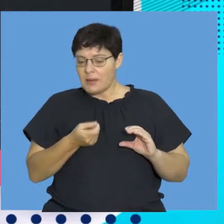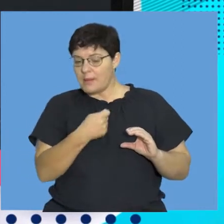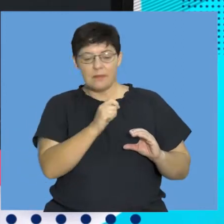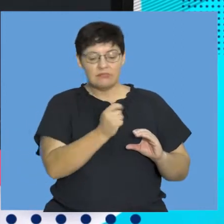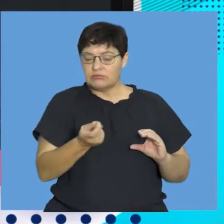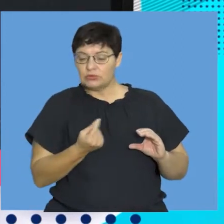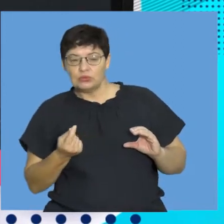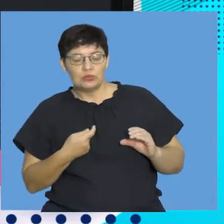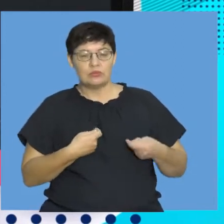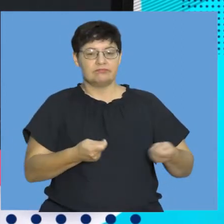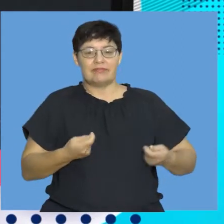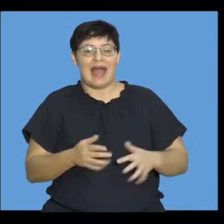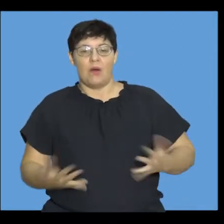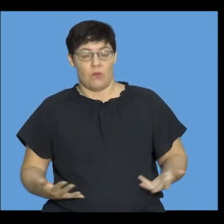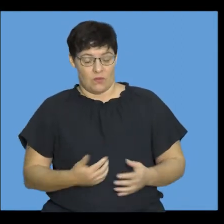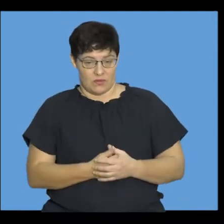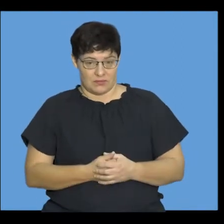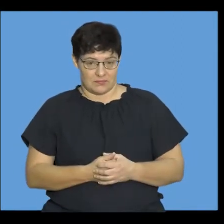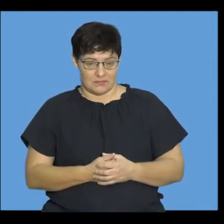it? This means, therefore,